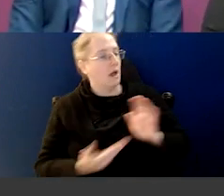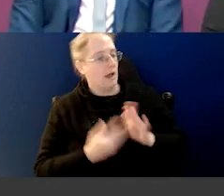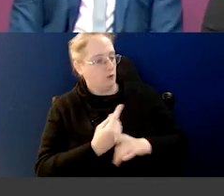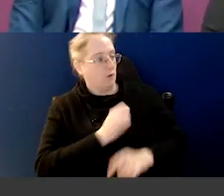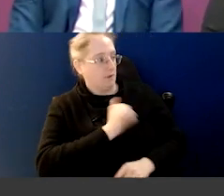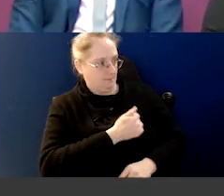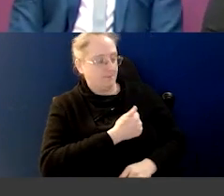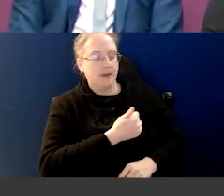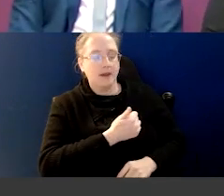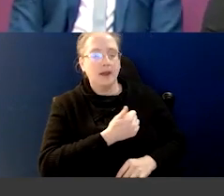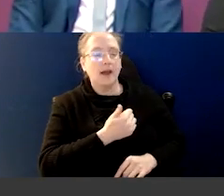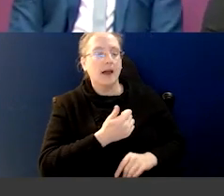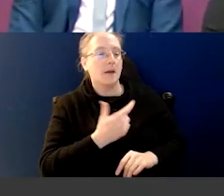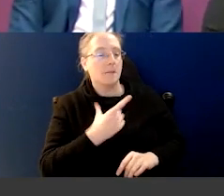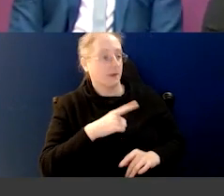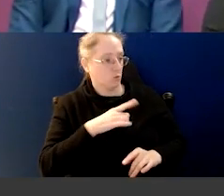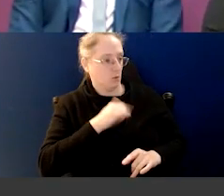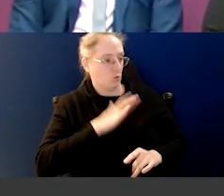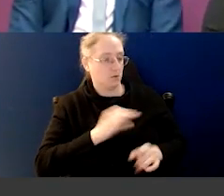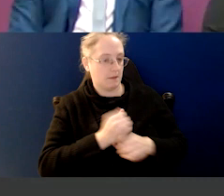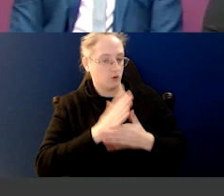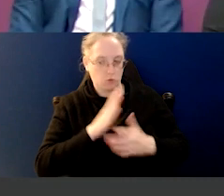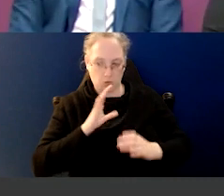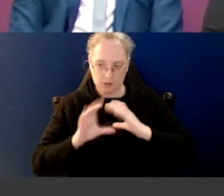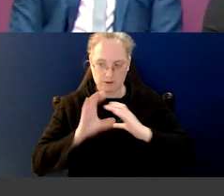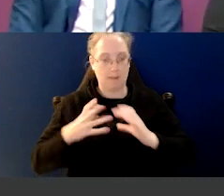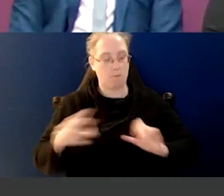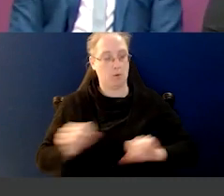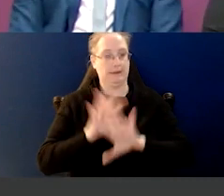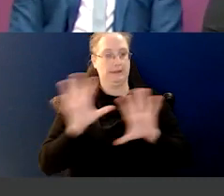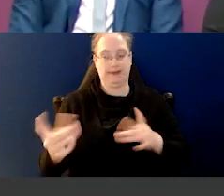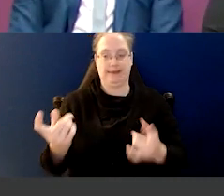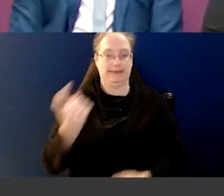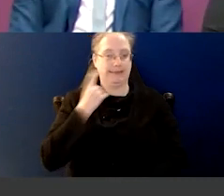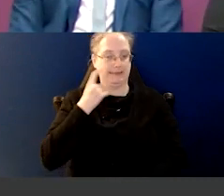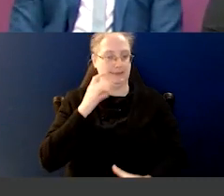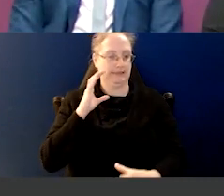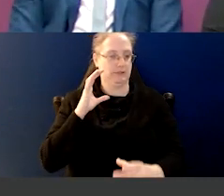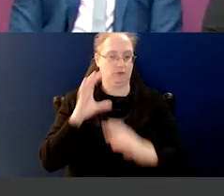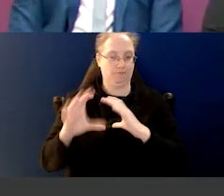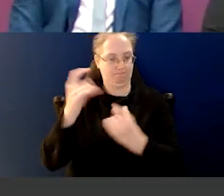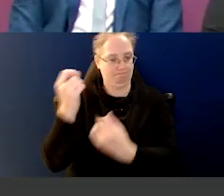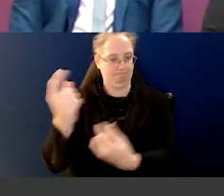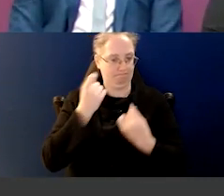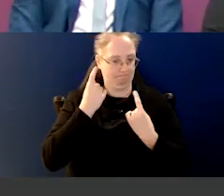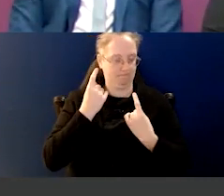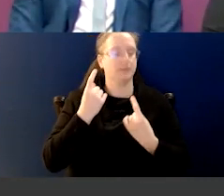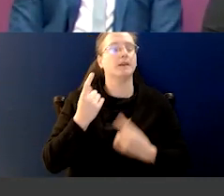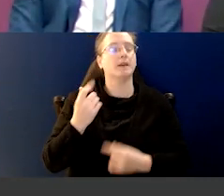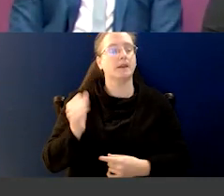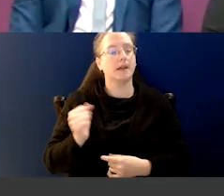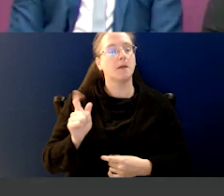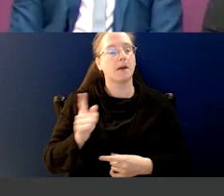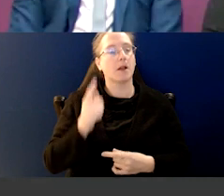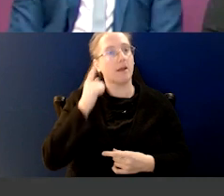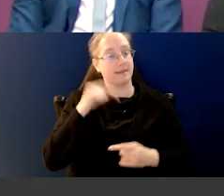to communicate in a way that's easily understood. I think we operate in a very complex legal